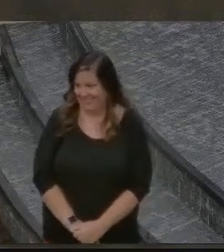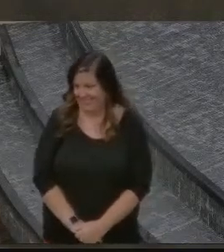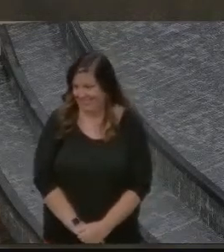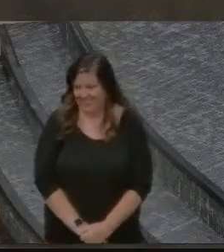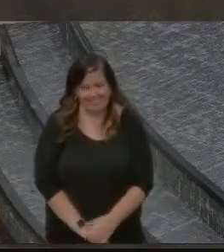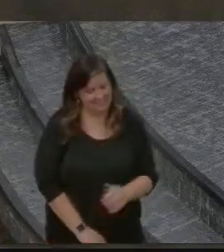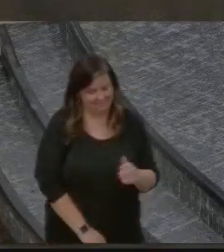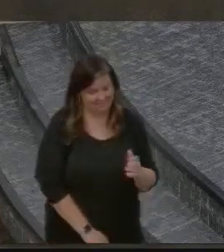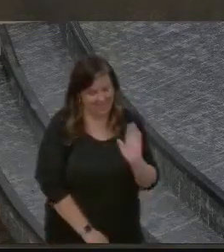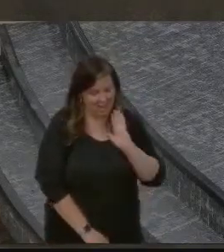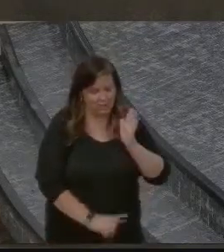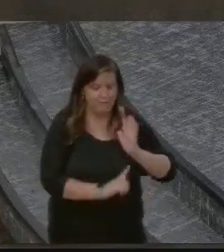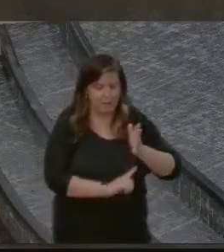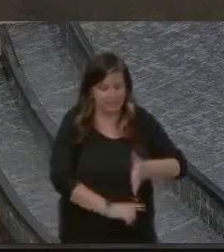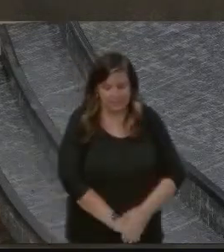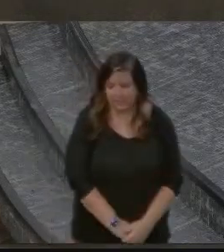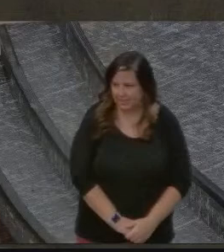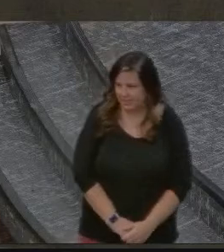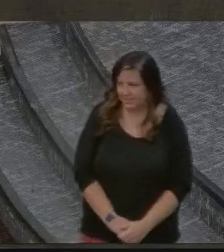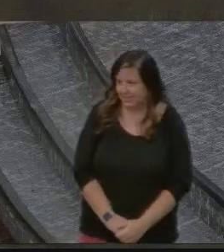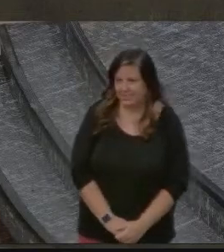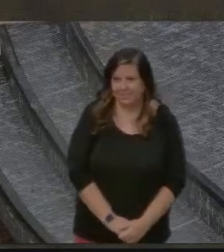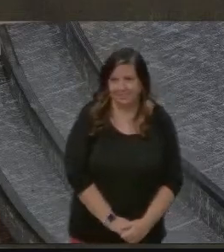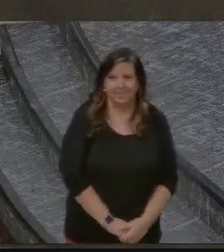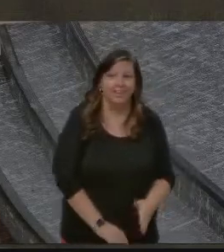All right, we are going to resume